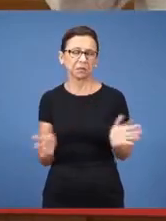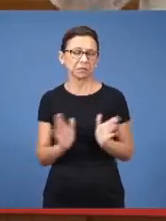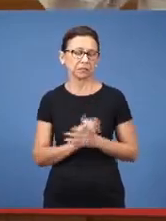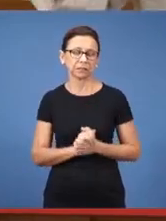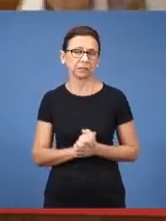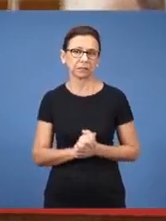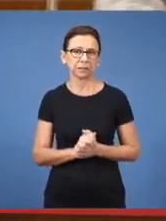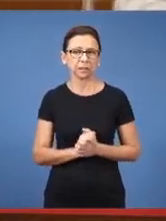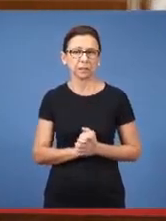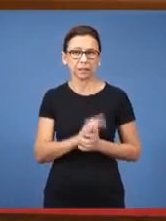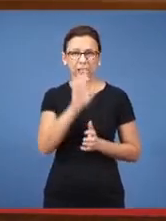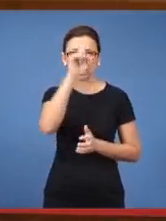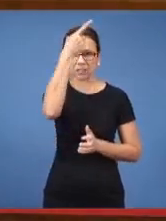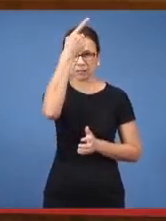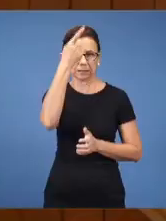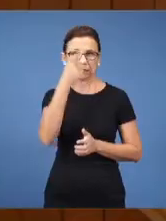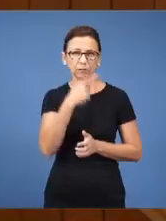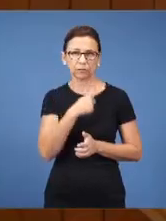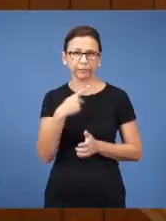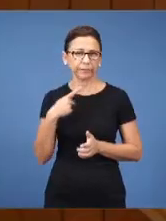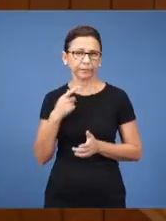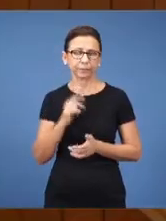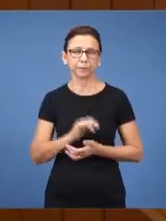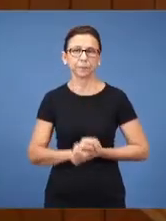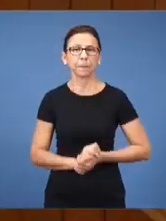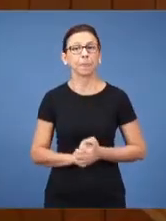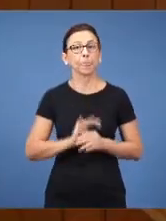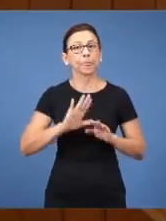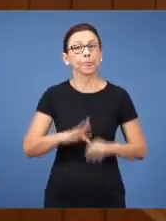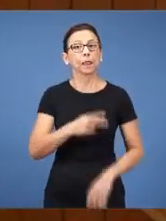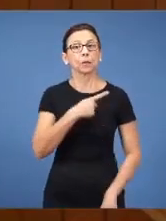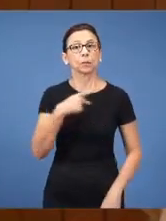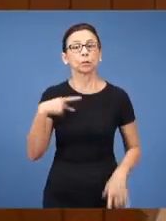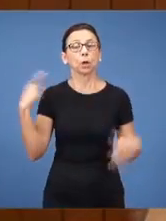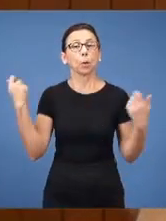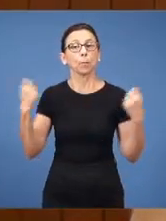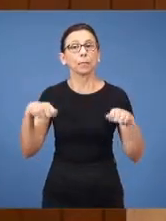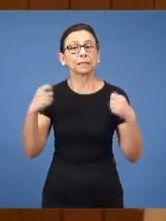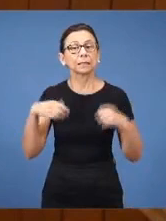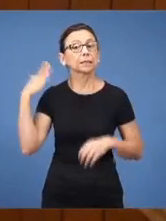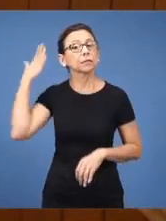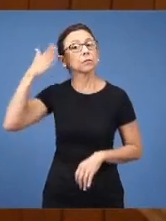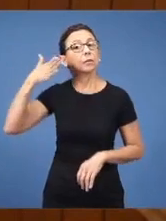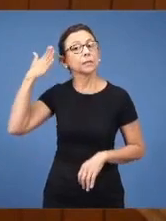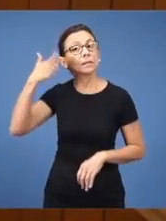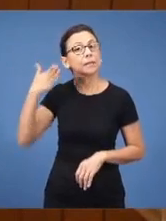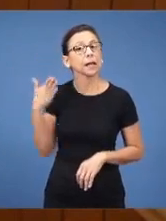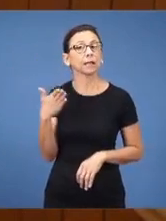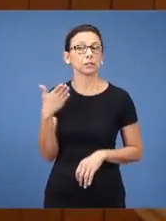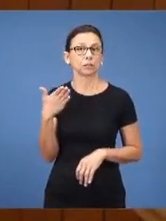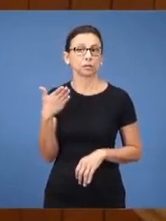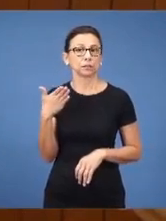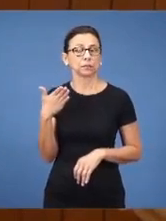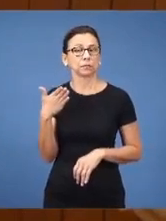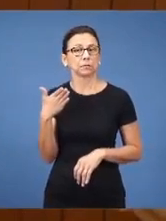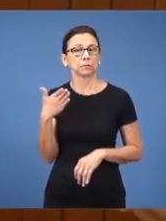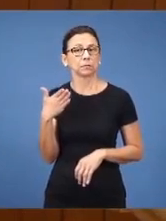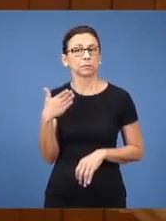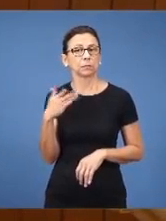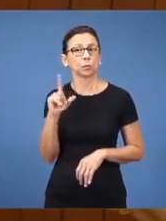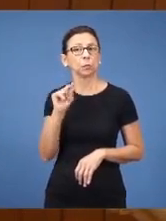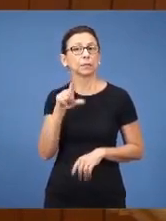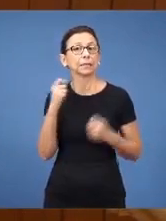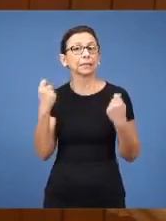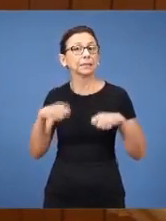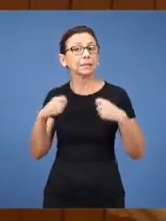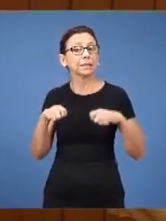Stuff that is unrelated to Revelation. They can preach about things out of their minds. But the fact the church needs to hear what